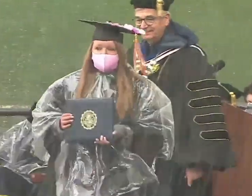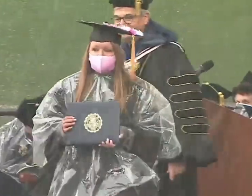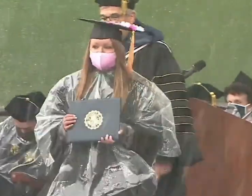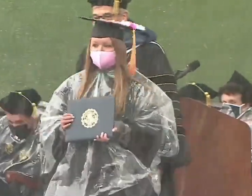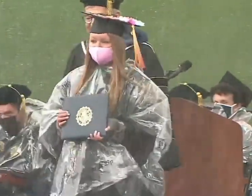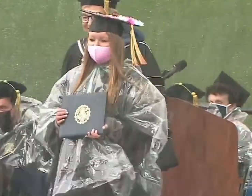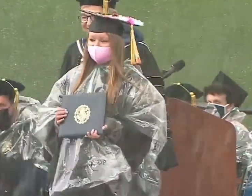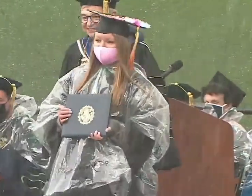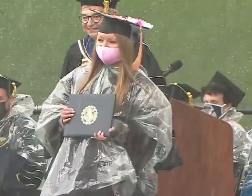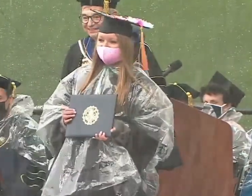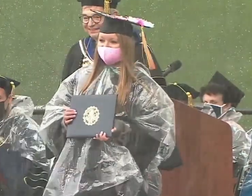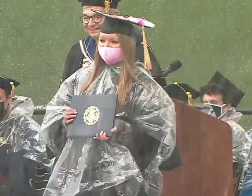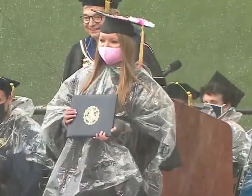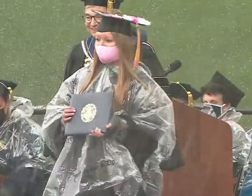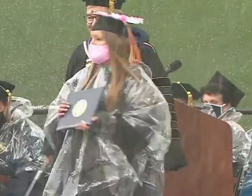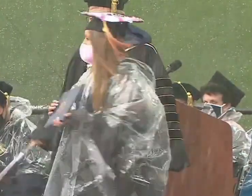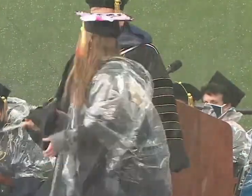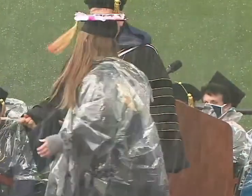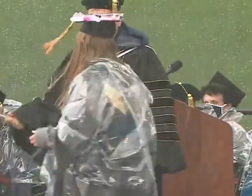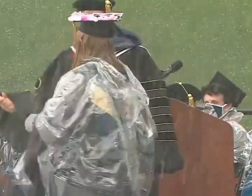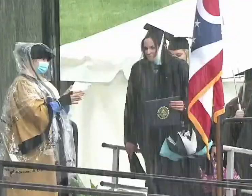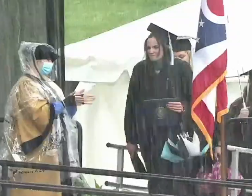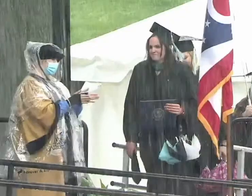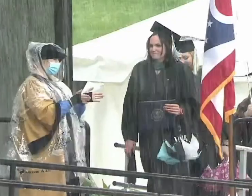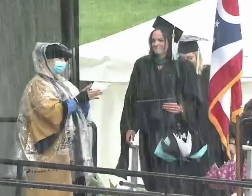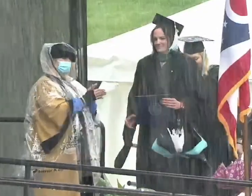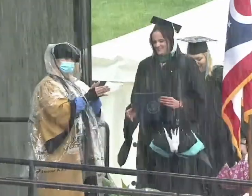Jessica M. Steinbach.